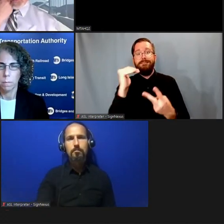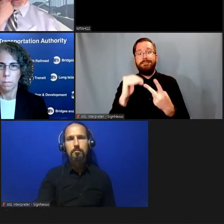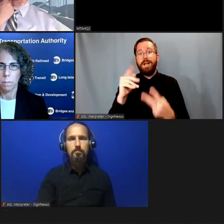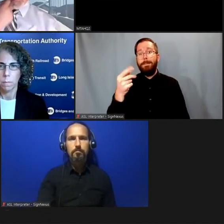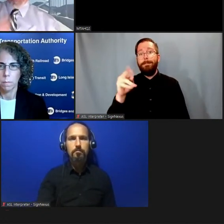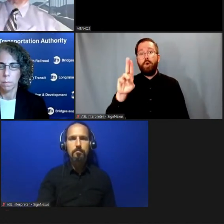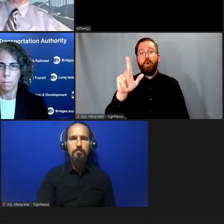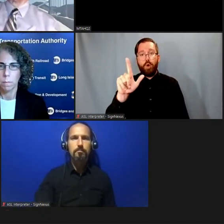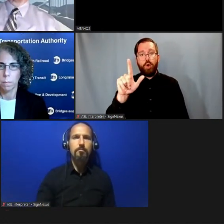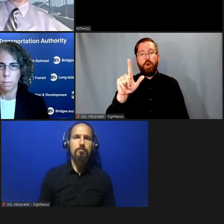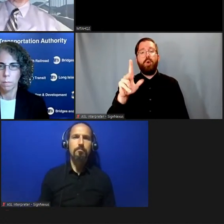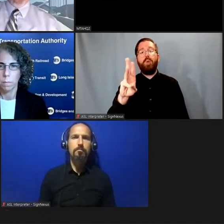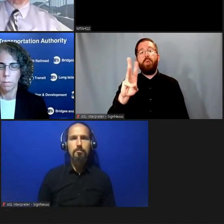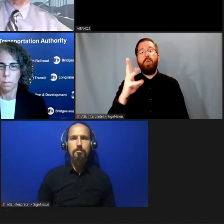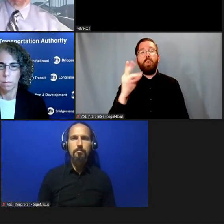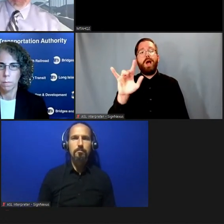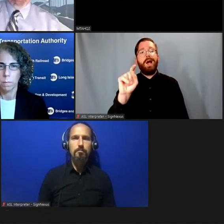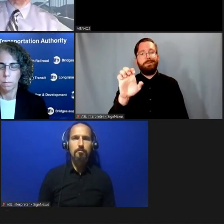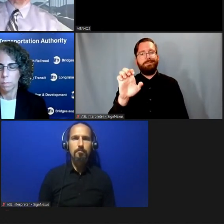white